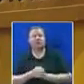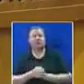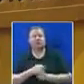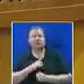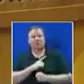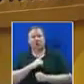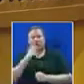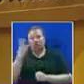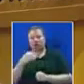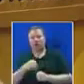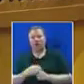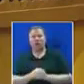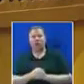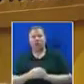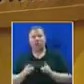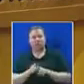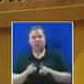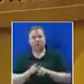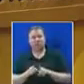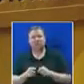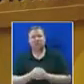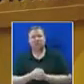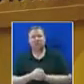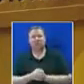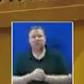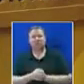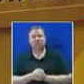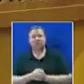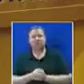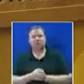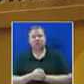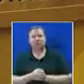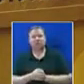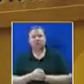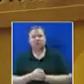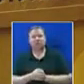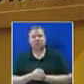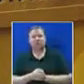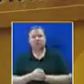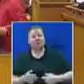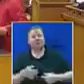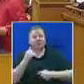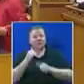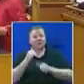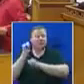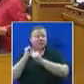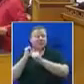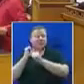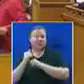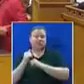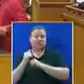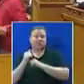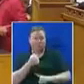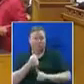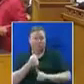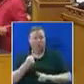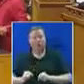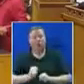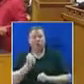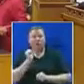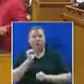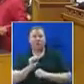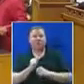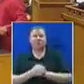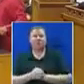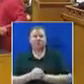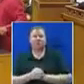same question in this house about Honorable Malema. The president has got a history Honorable of beating Malema. Up his wife, order. The late